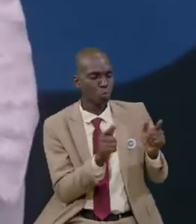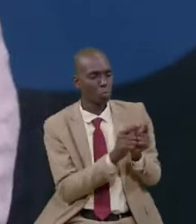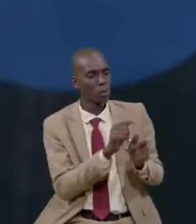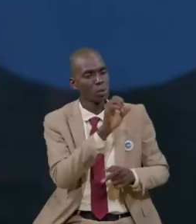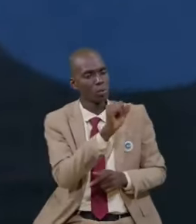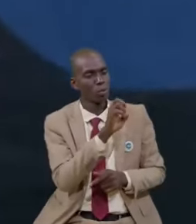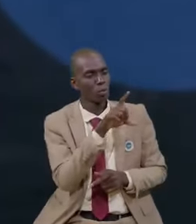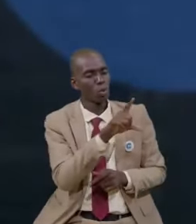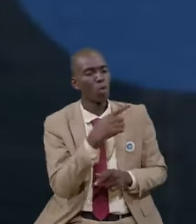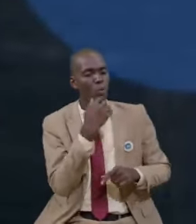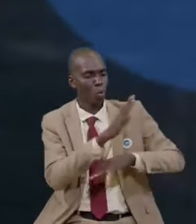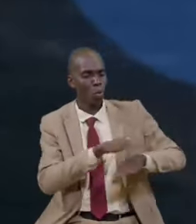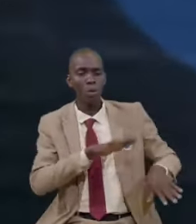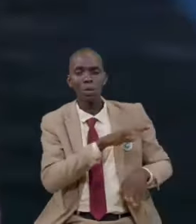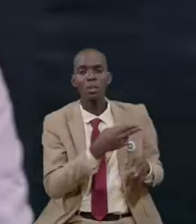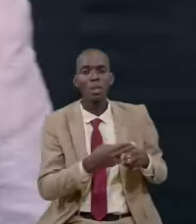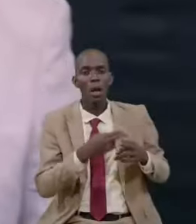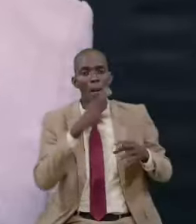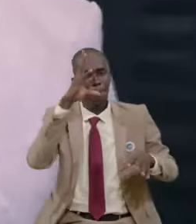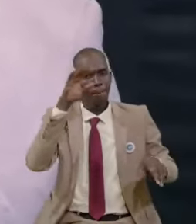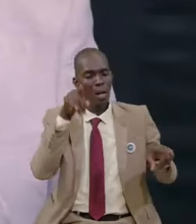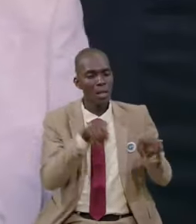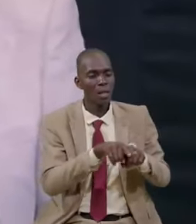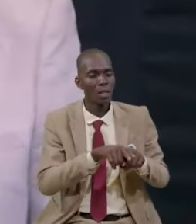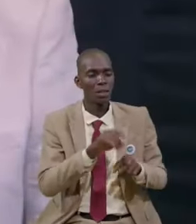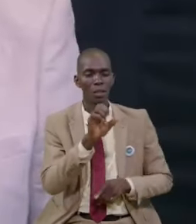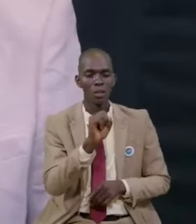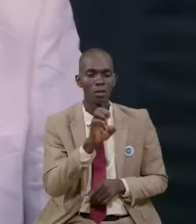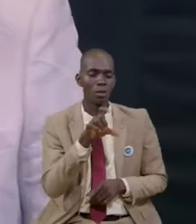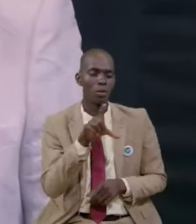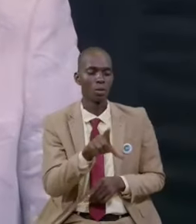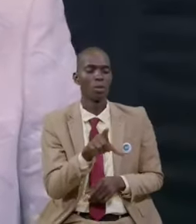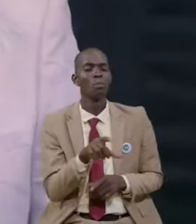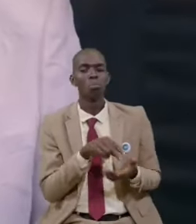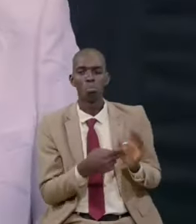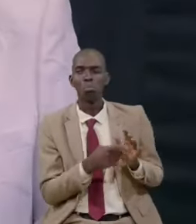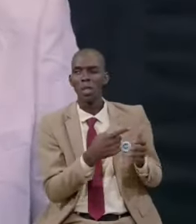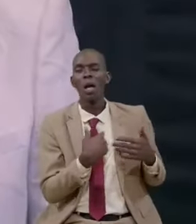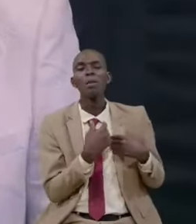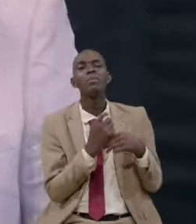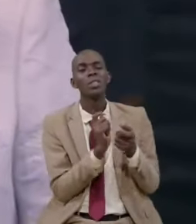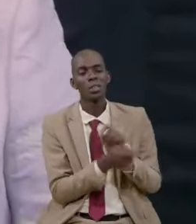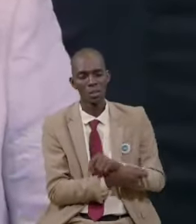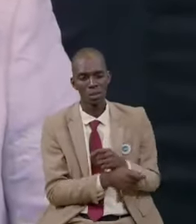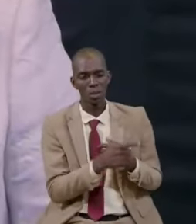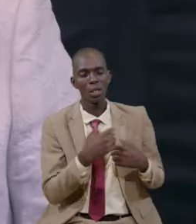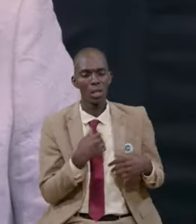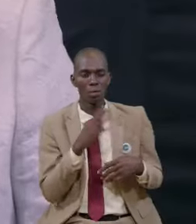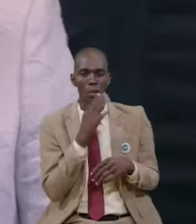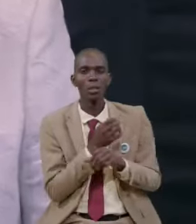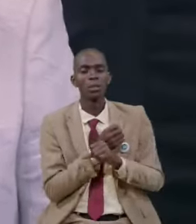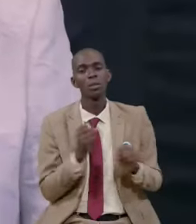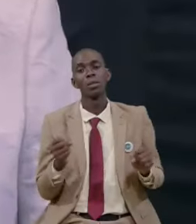Number one, he didn't go to the authorities in Damascus to say, I came to arrest the believers, the Christians